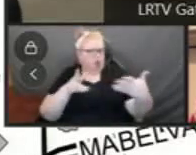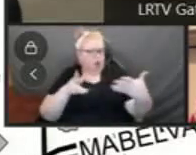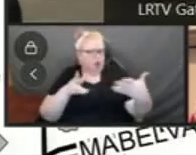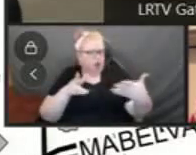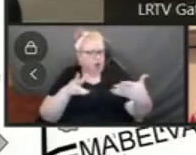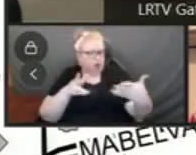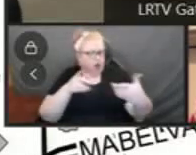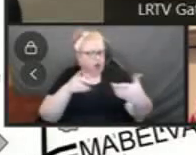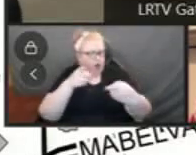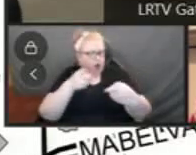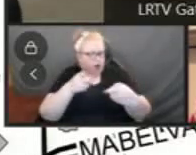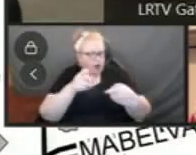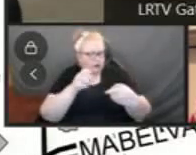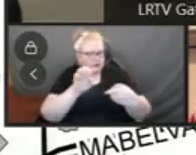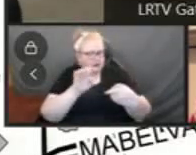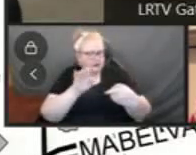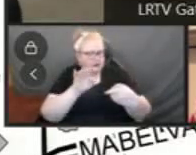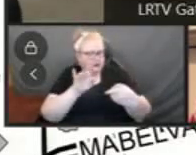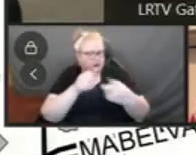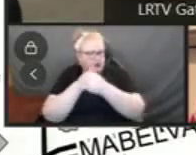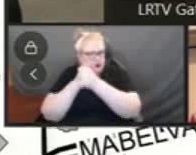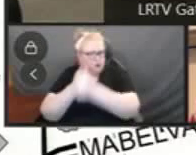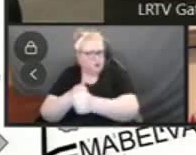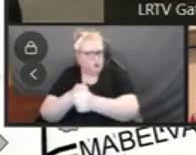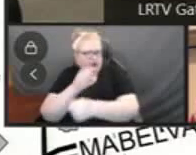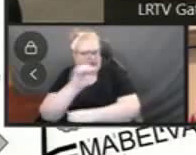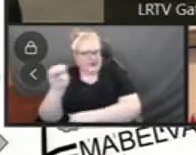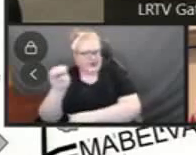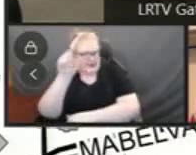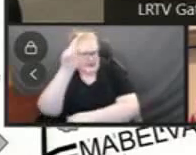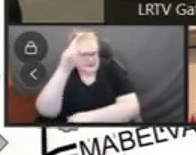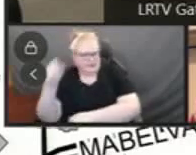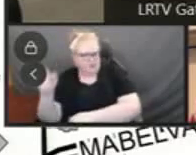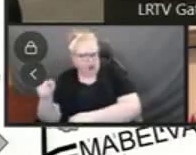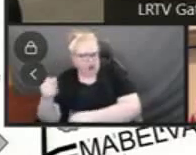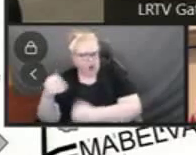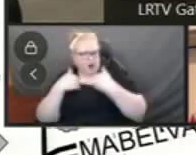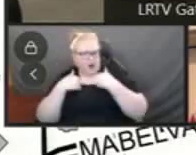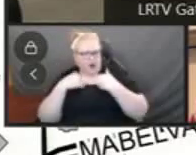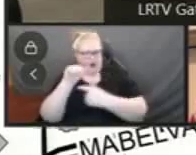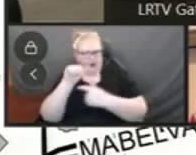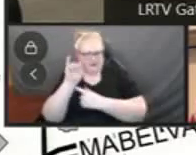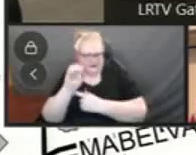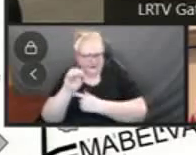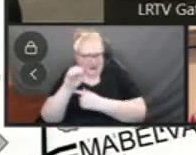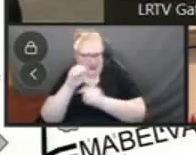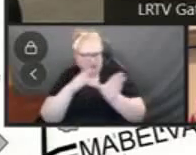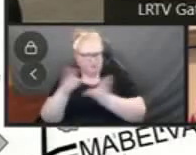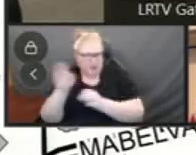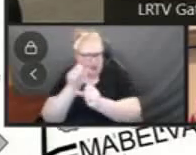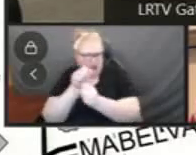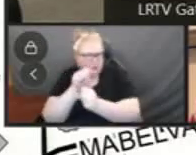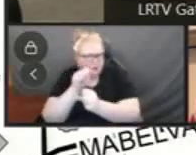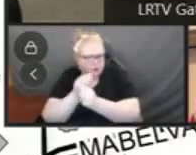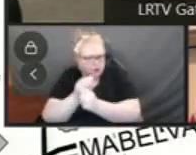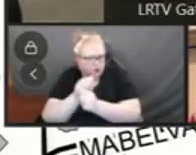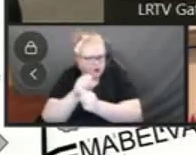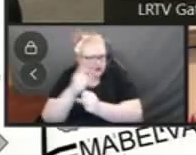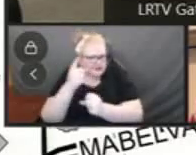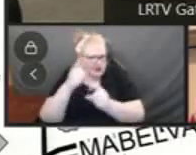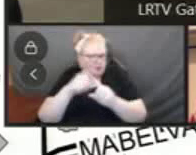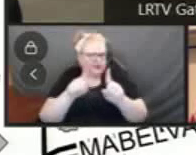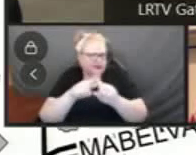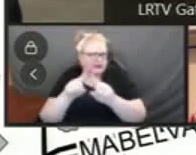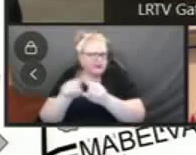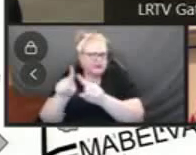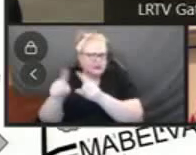more to the east boundary, there's a site plan with parking and I don't know, different